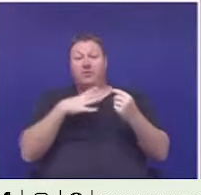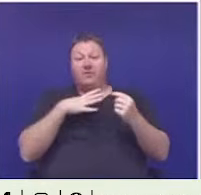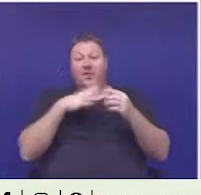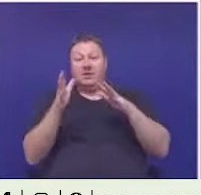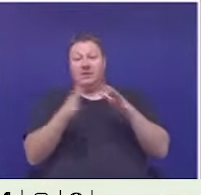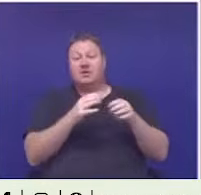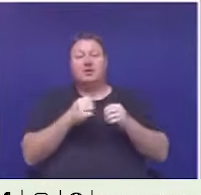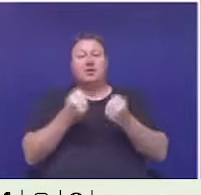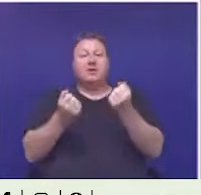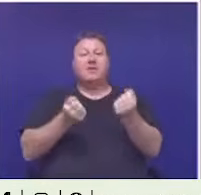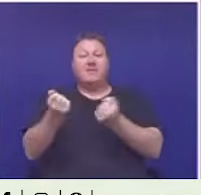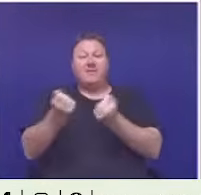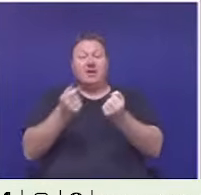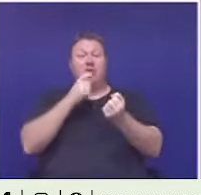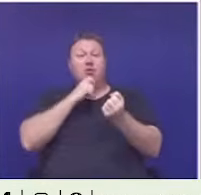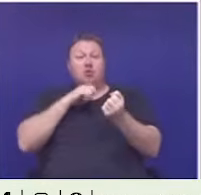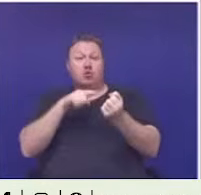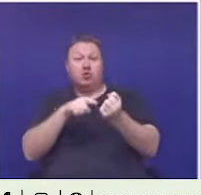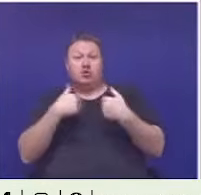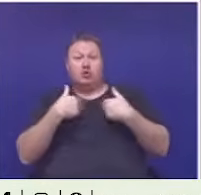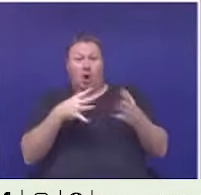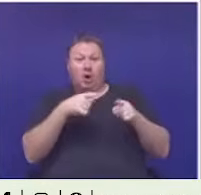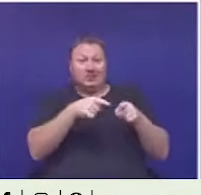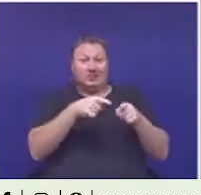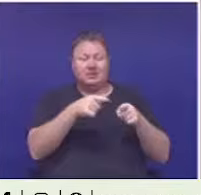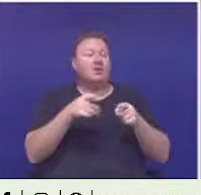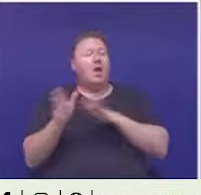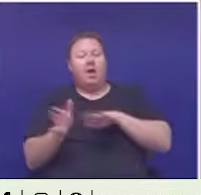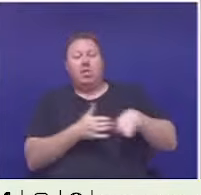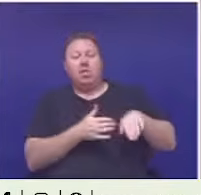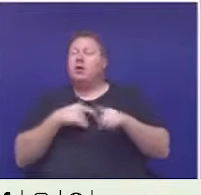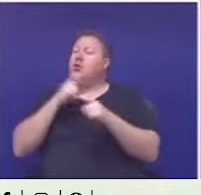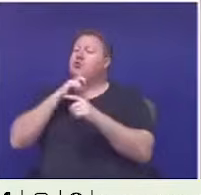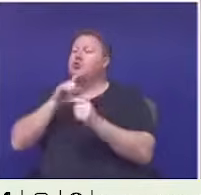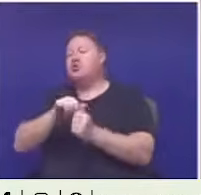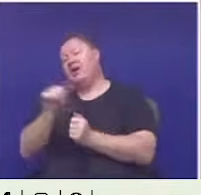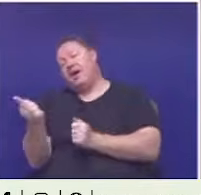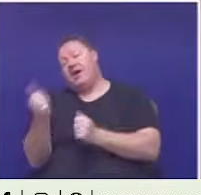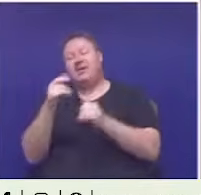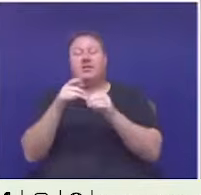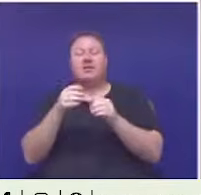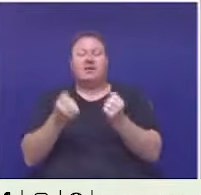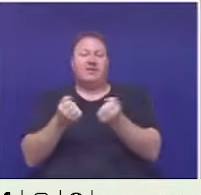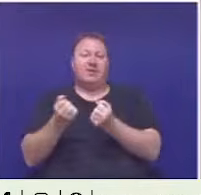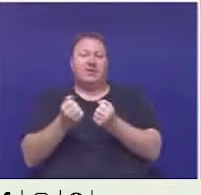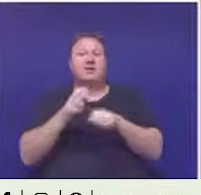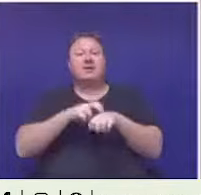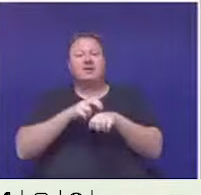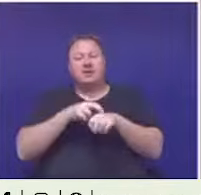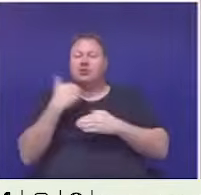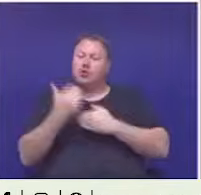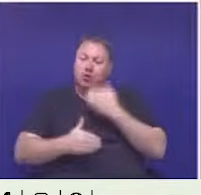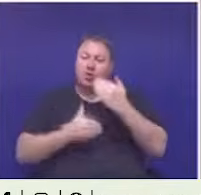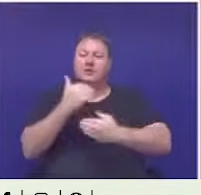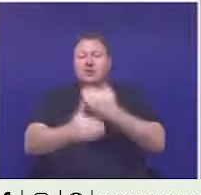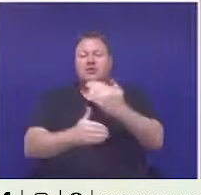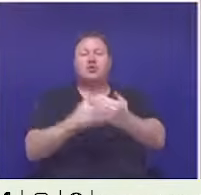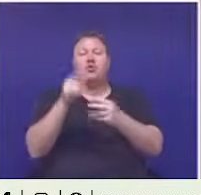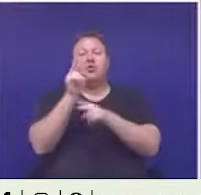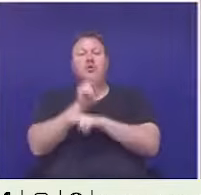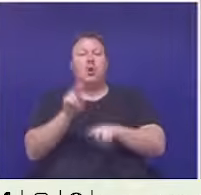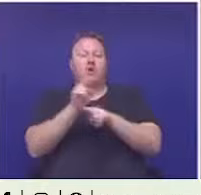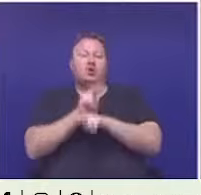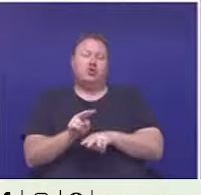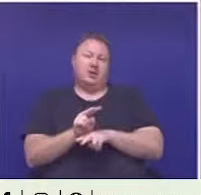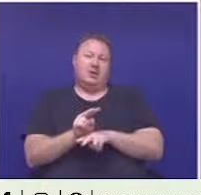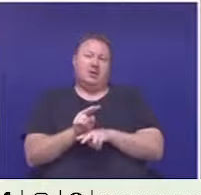abandon the car that they were contracting on and use something else. And I think that's where continuous monitoring on the